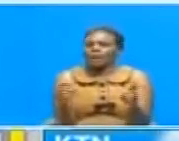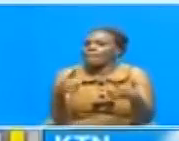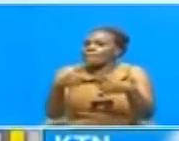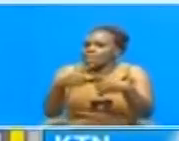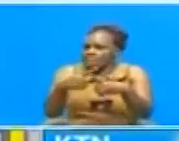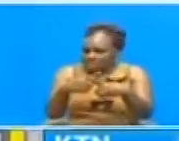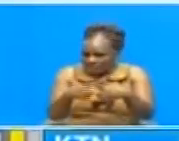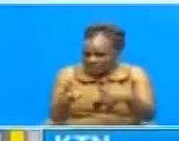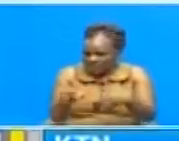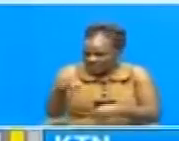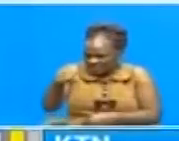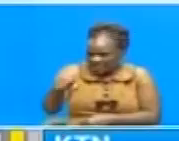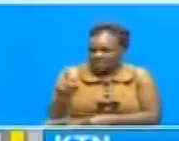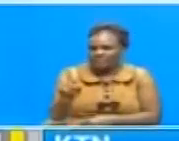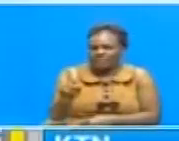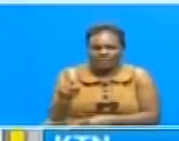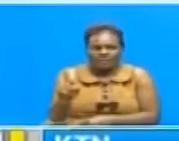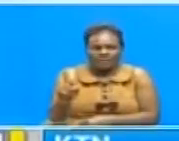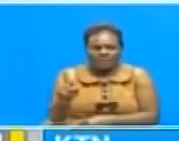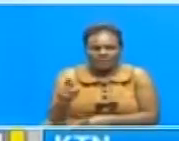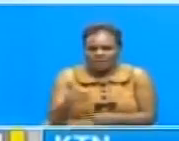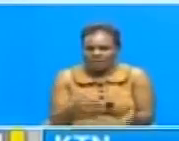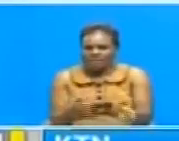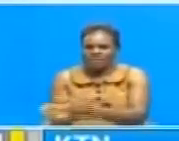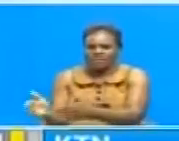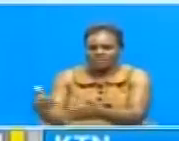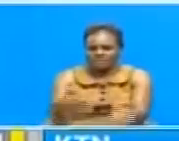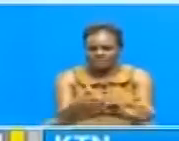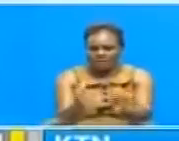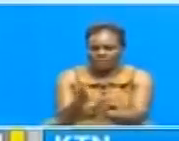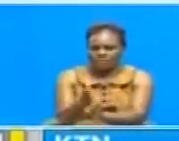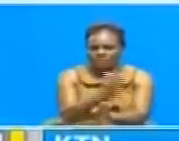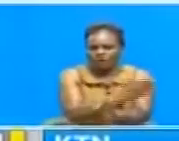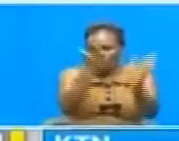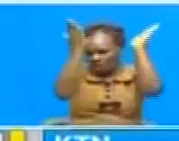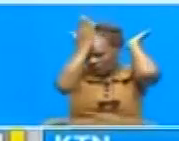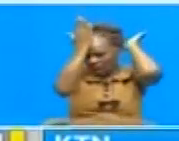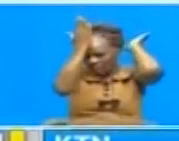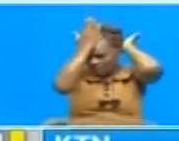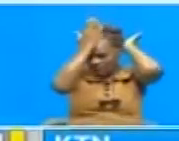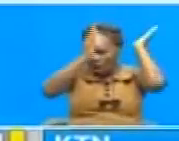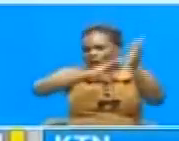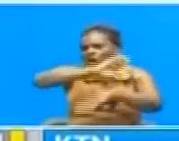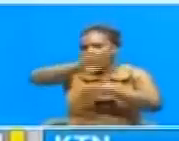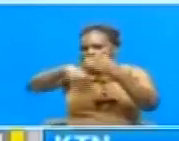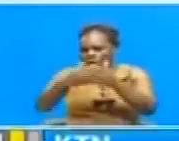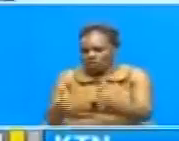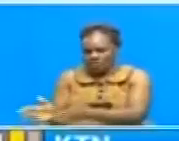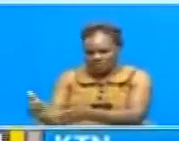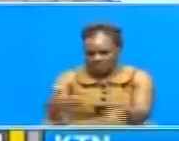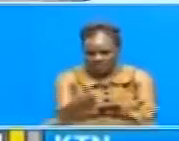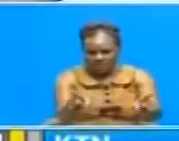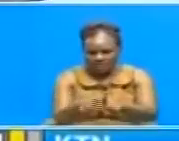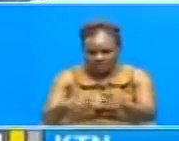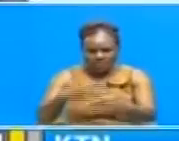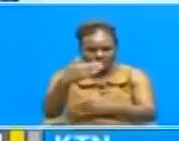Unfortunately, you have them, this river, before you come to Kakamega, all that riverbed, and even the